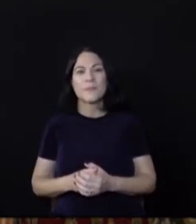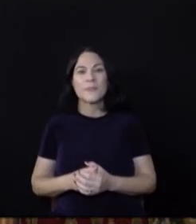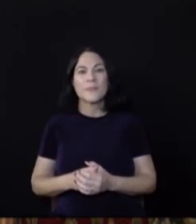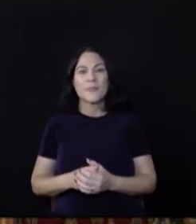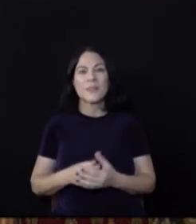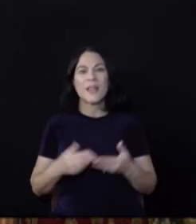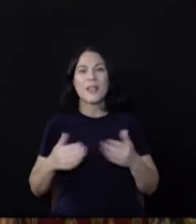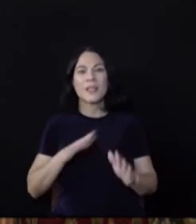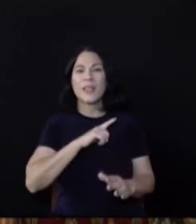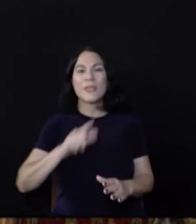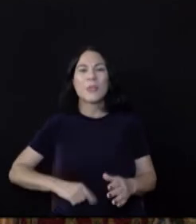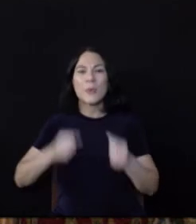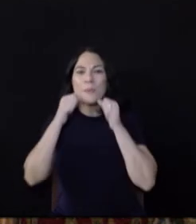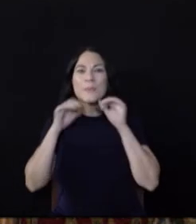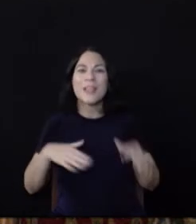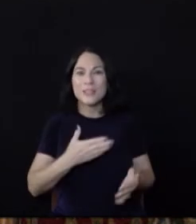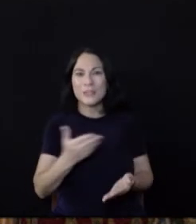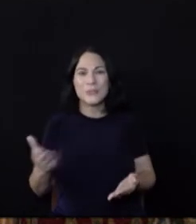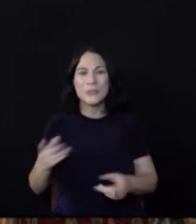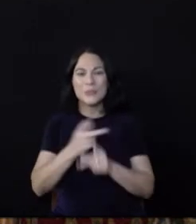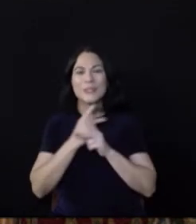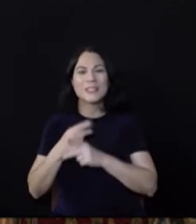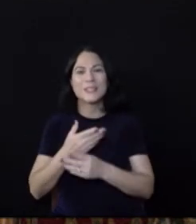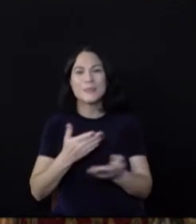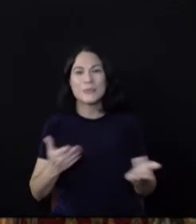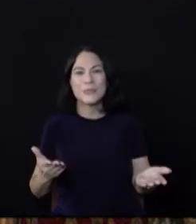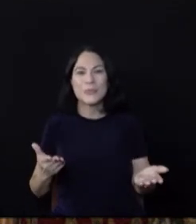And may the Lord bless you and keep you.